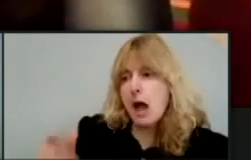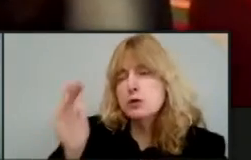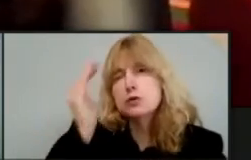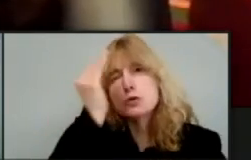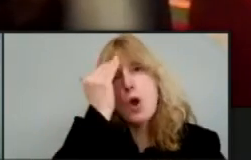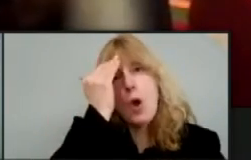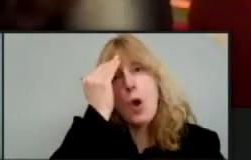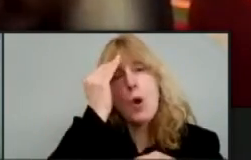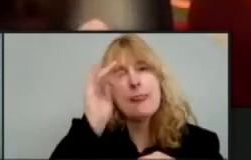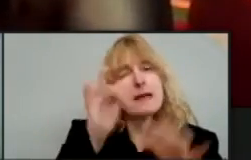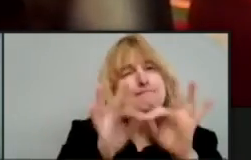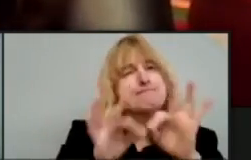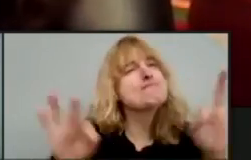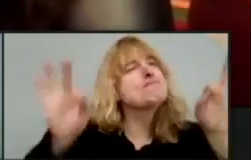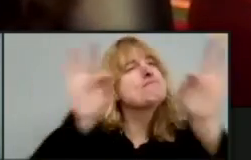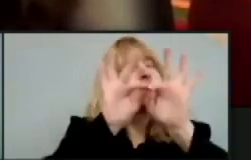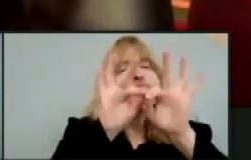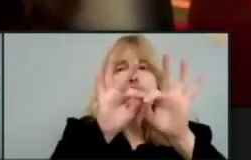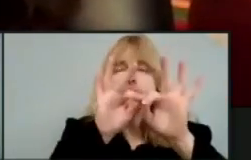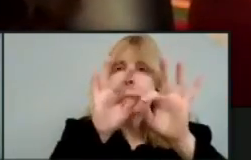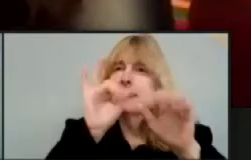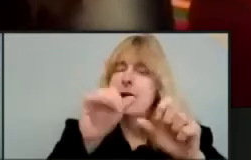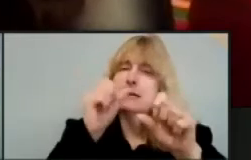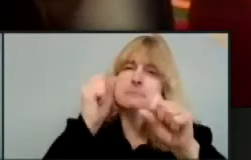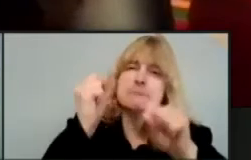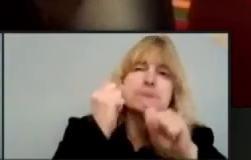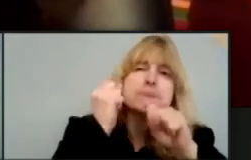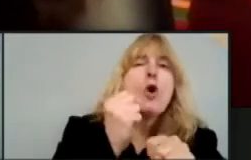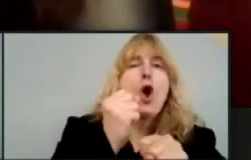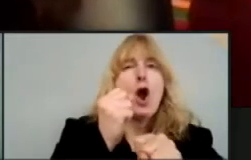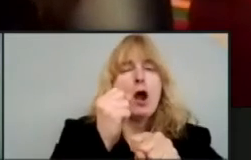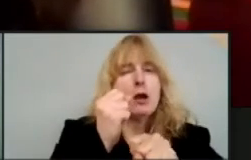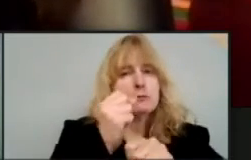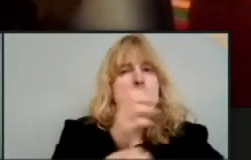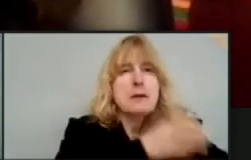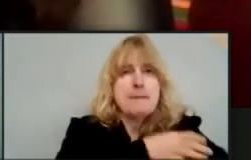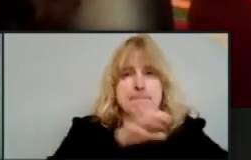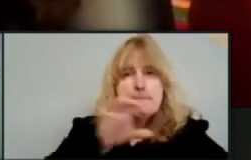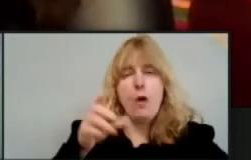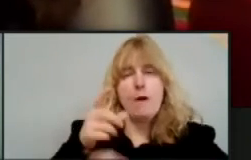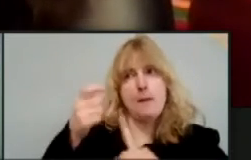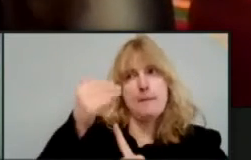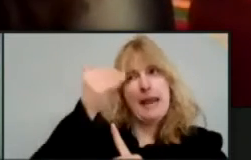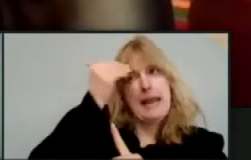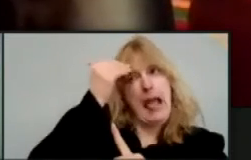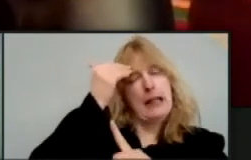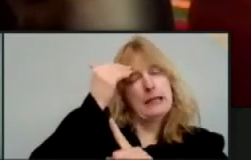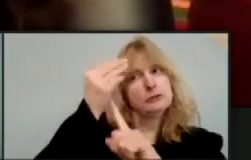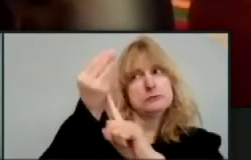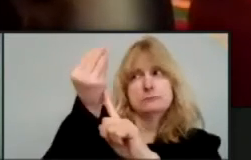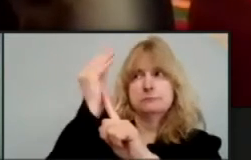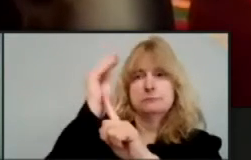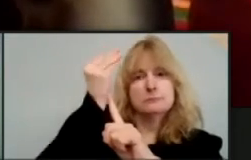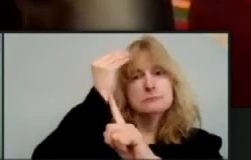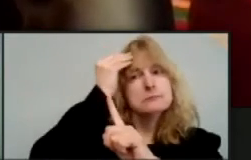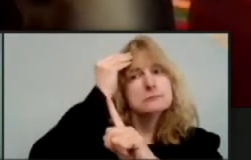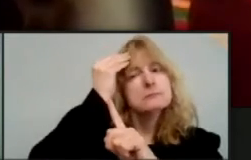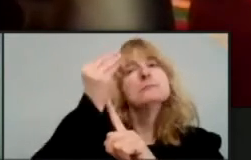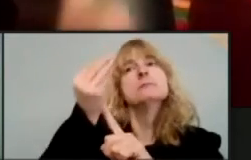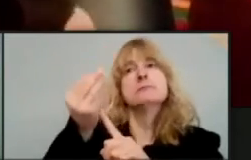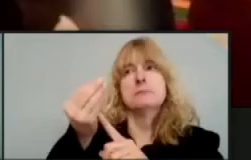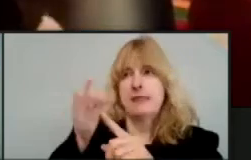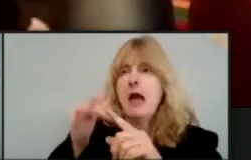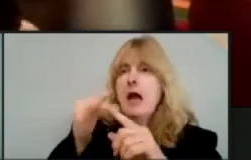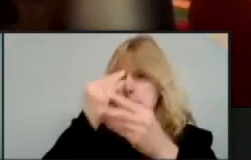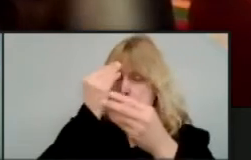get through this pandemic, and certainly to bring about the equitable and social justice that we know that this country needs so much. So I